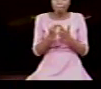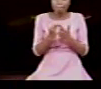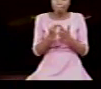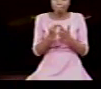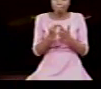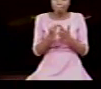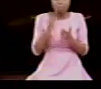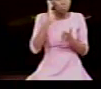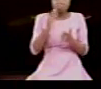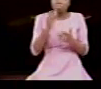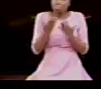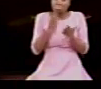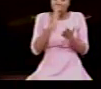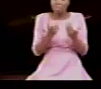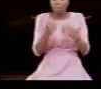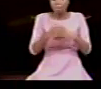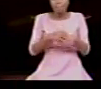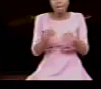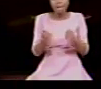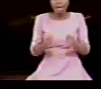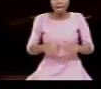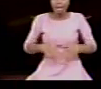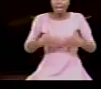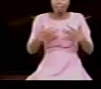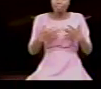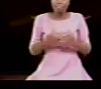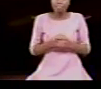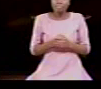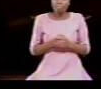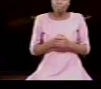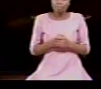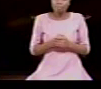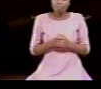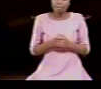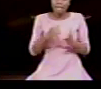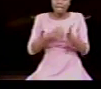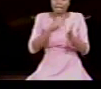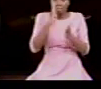back alive through experience. But by